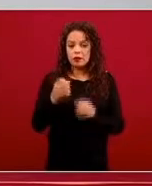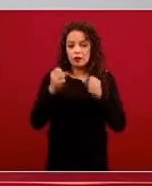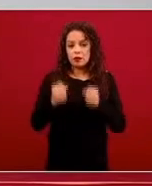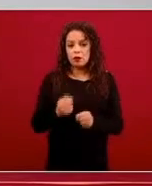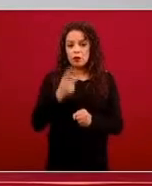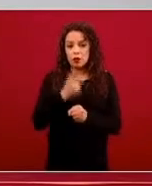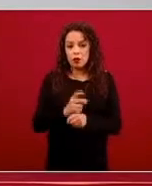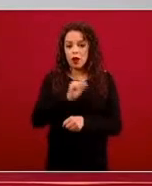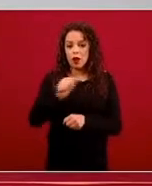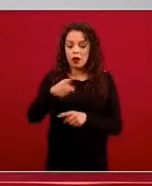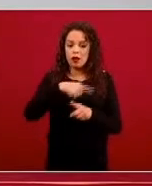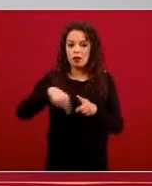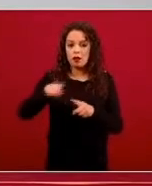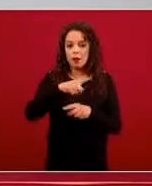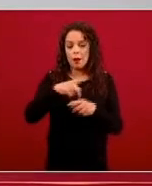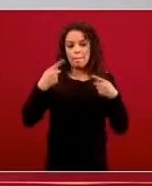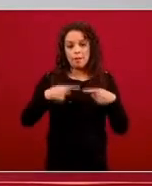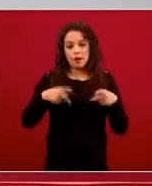deceased loved ones,